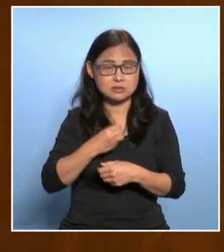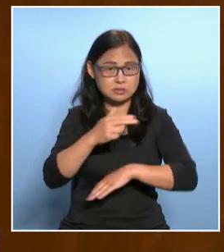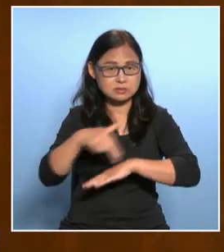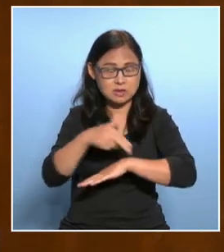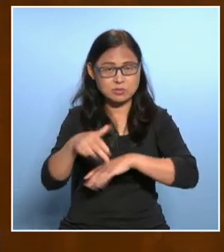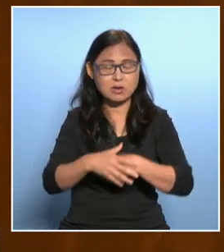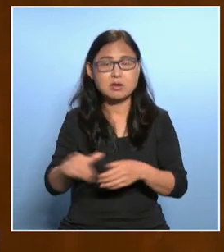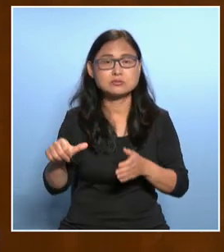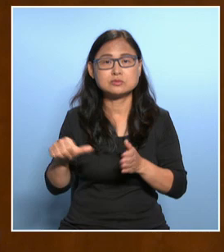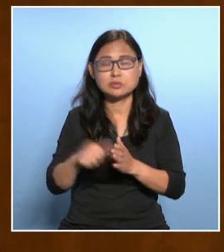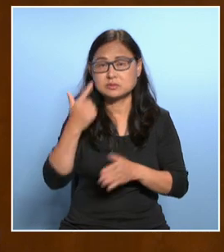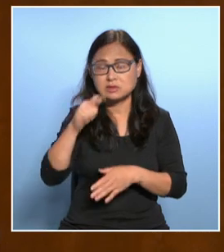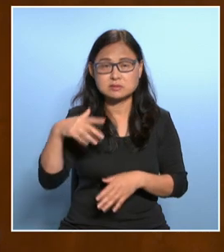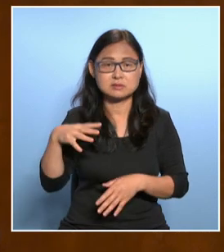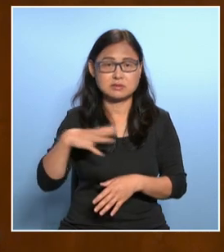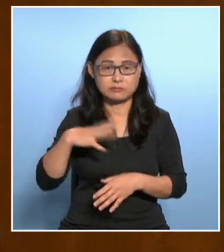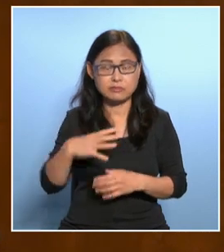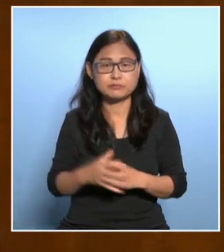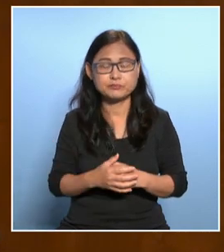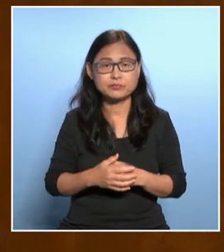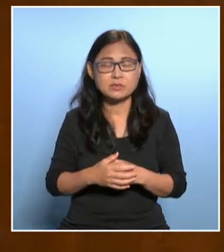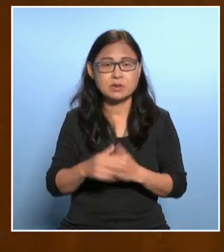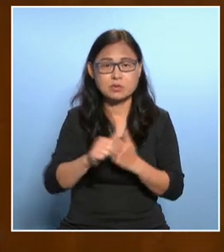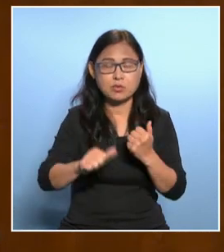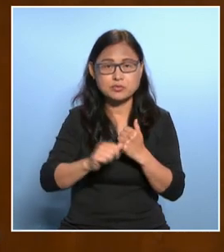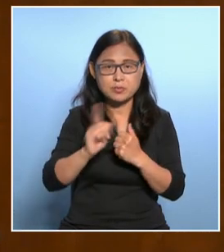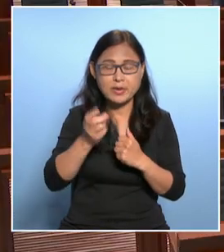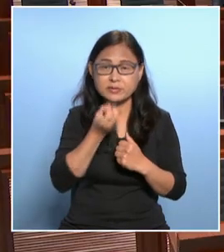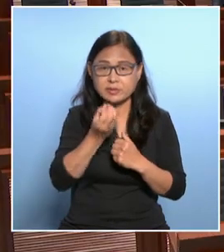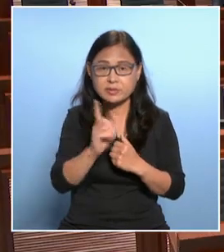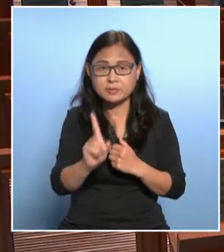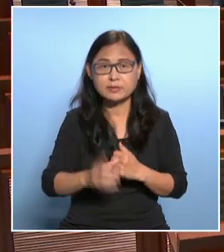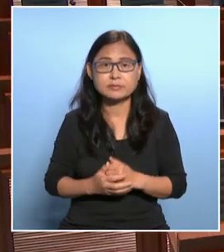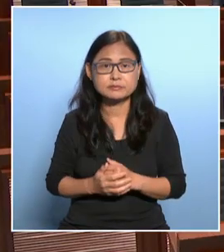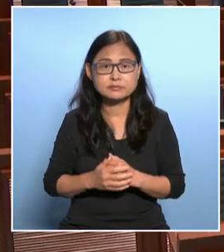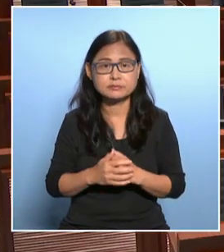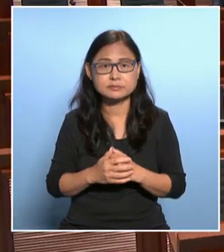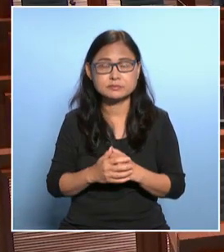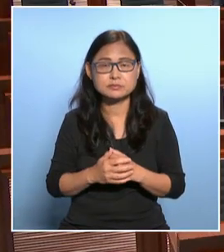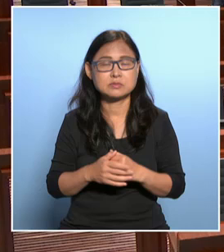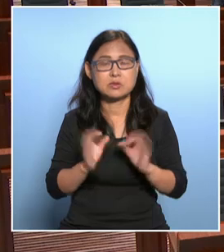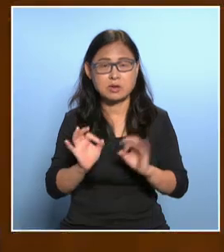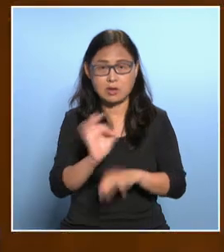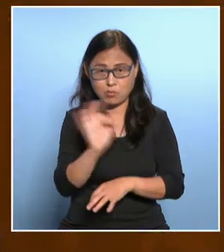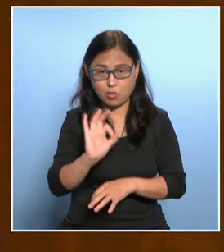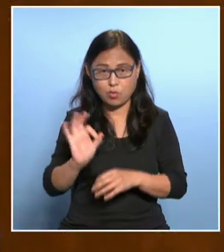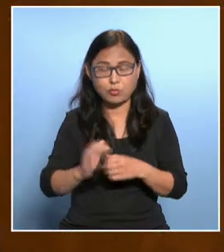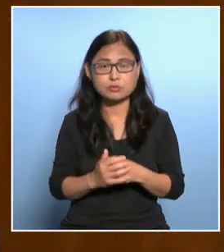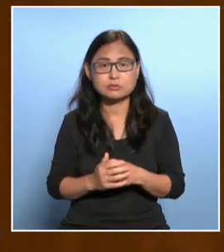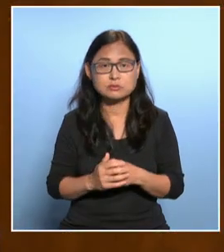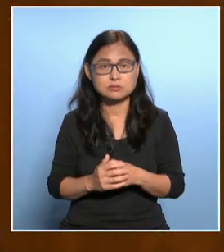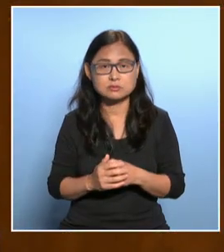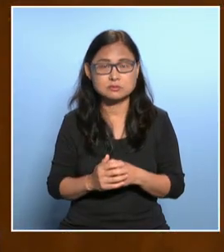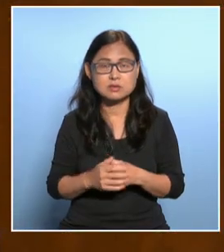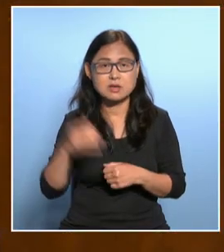second, update on enhancement of elderly healthcare voucher scheme. If there are no comments, then these two items